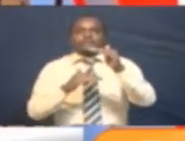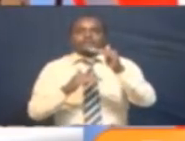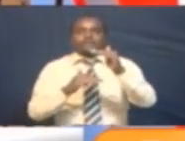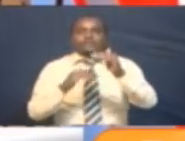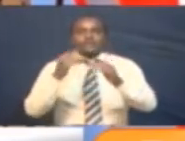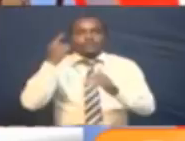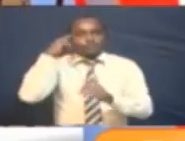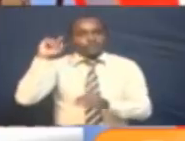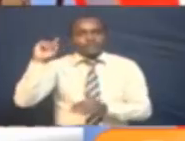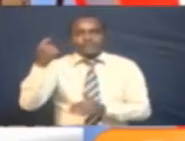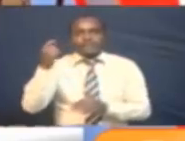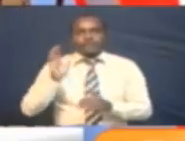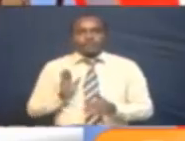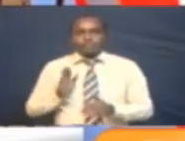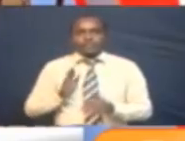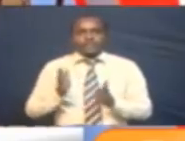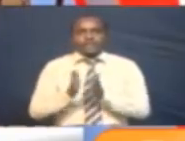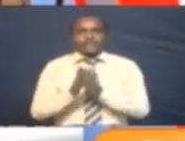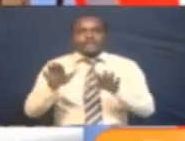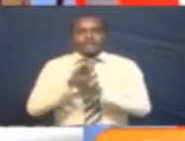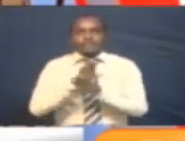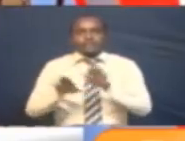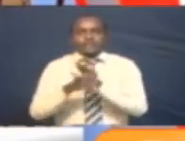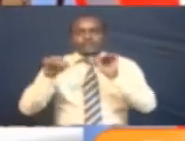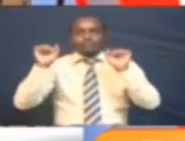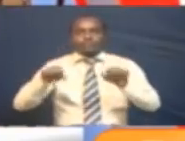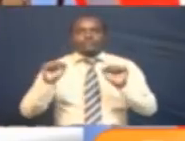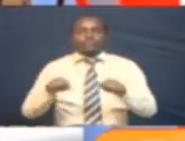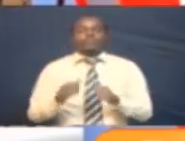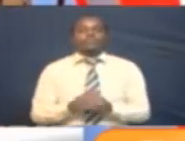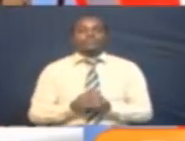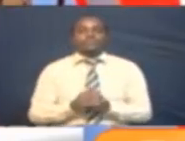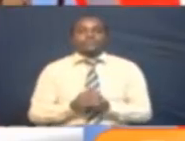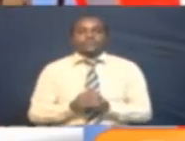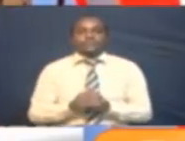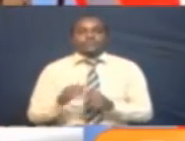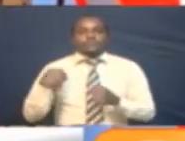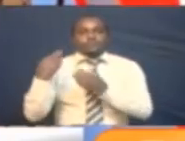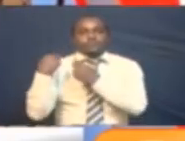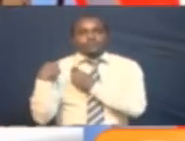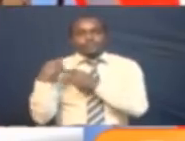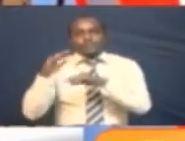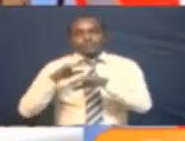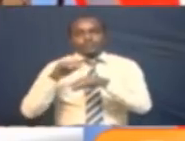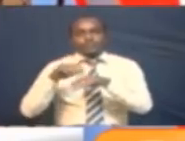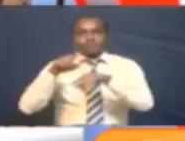for the Kenyan women, and everything is possible. So I am counting on you, Major General.